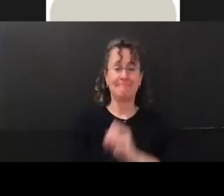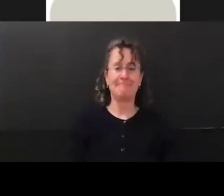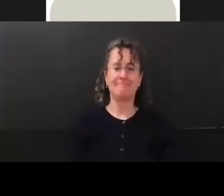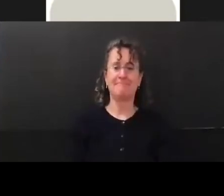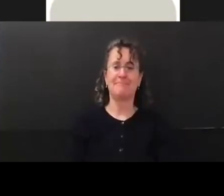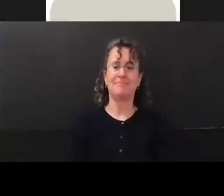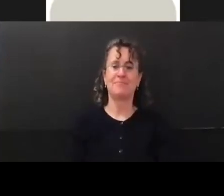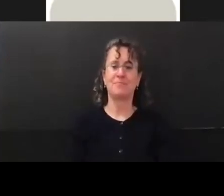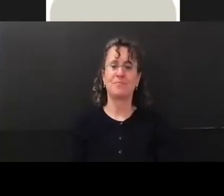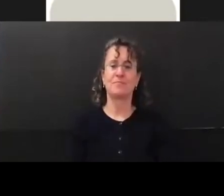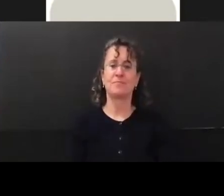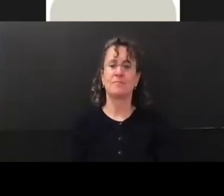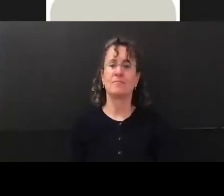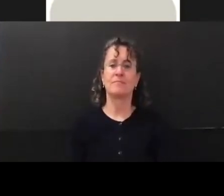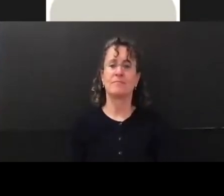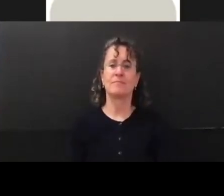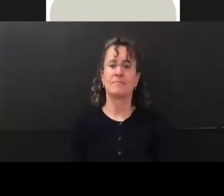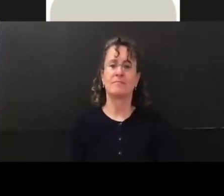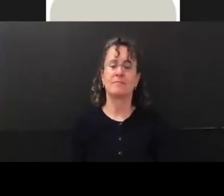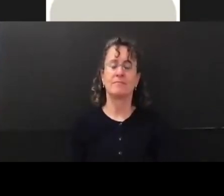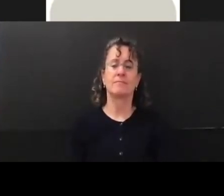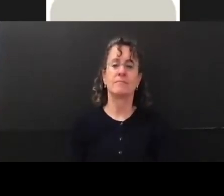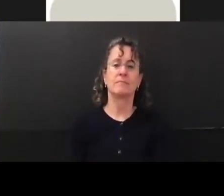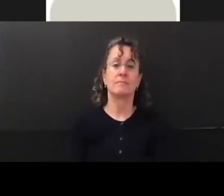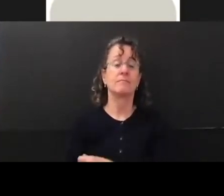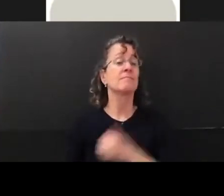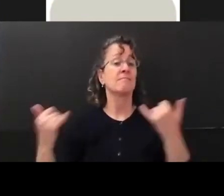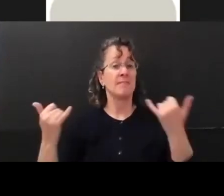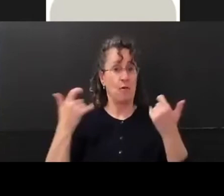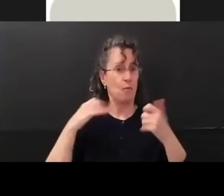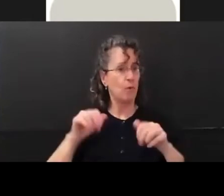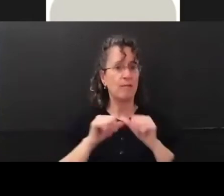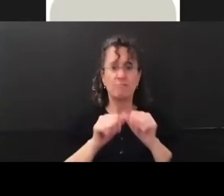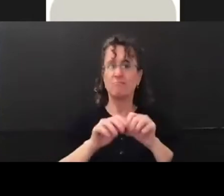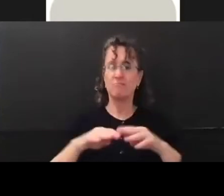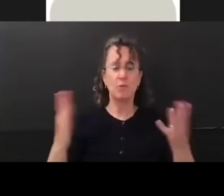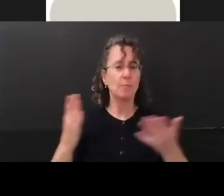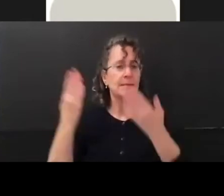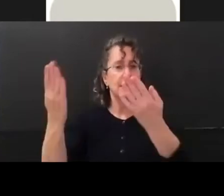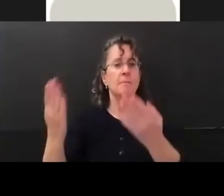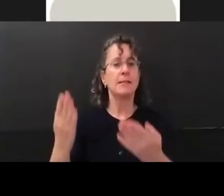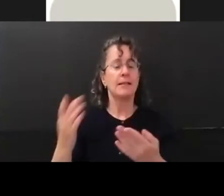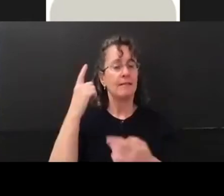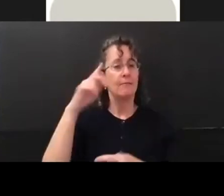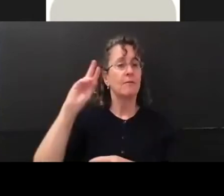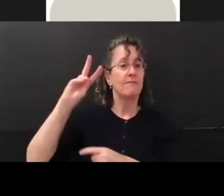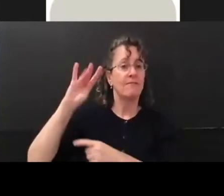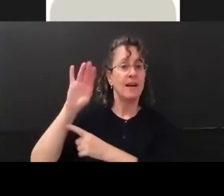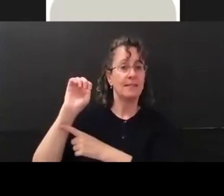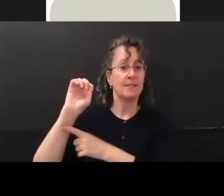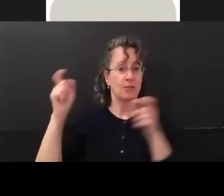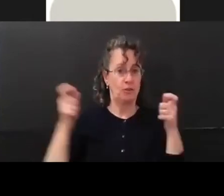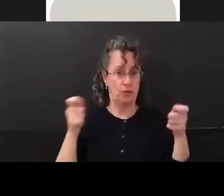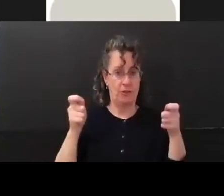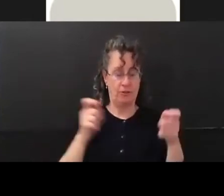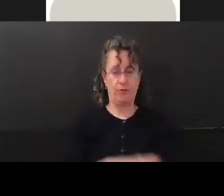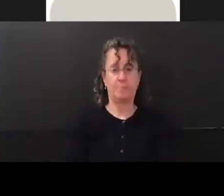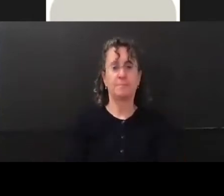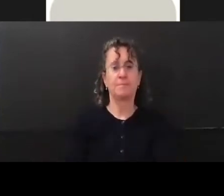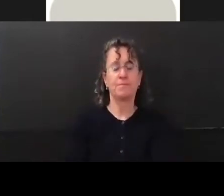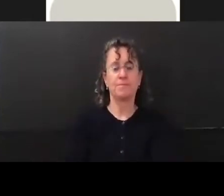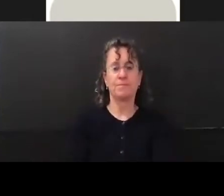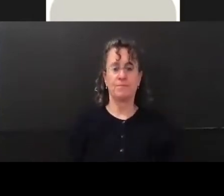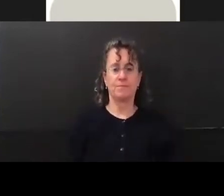I will continue by opening it up for nominations for vice chair of the board.